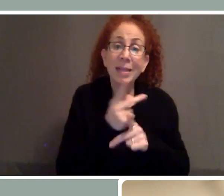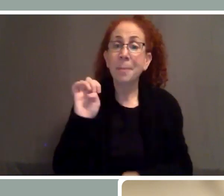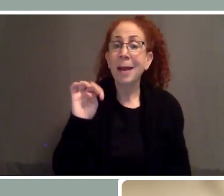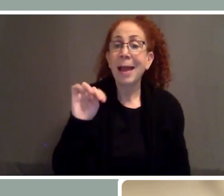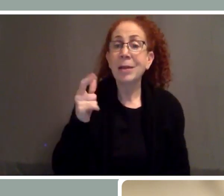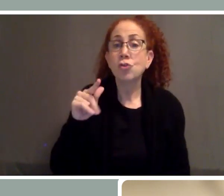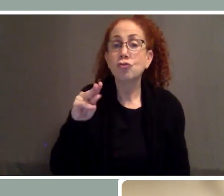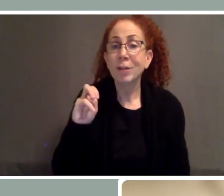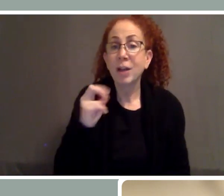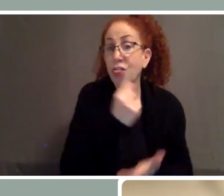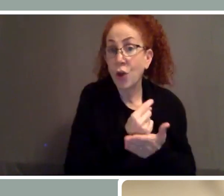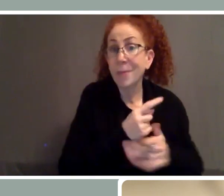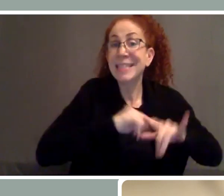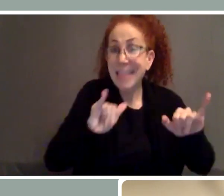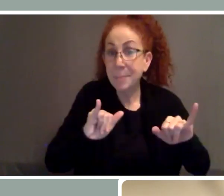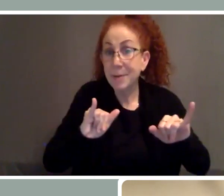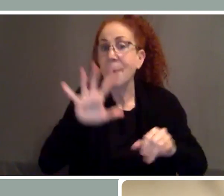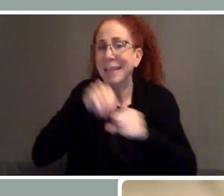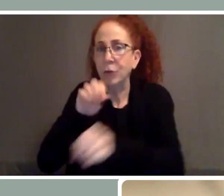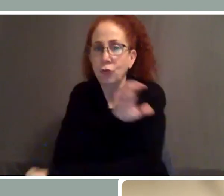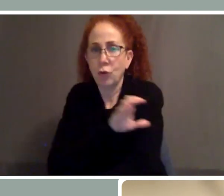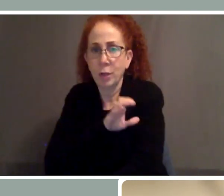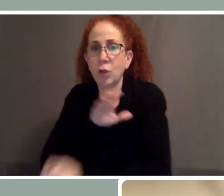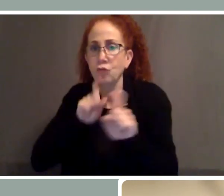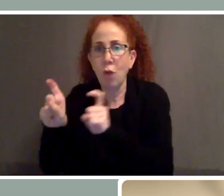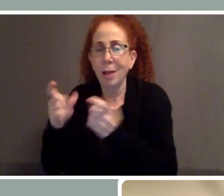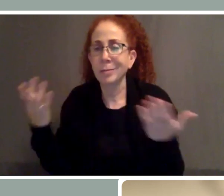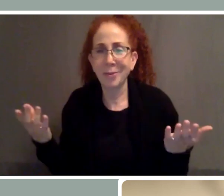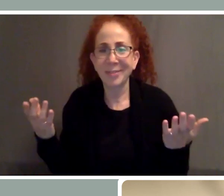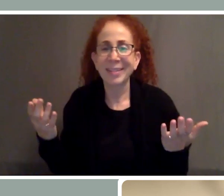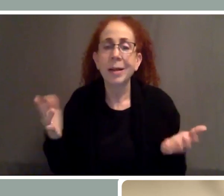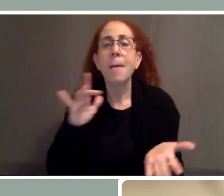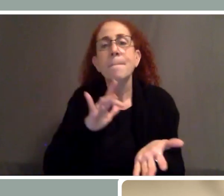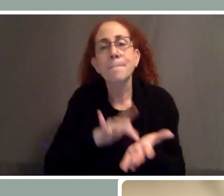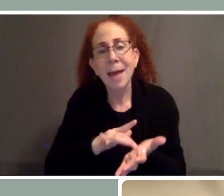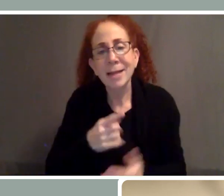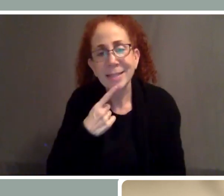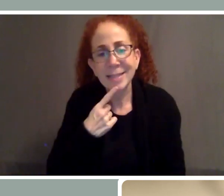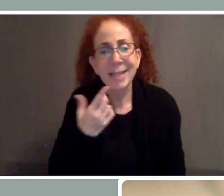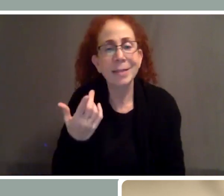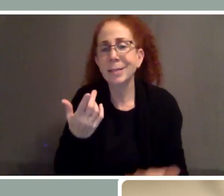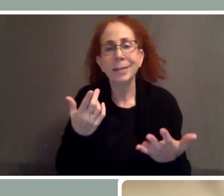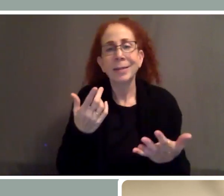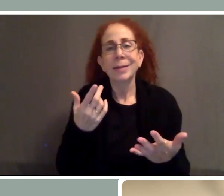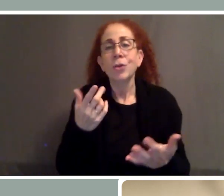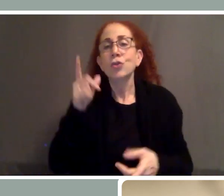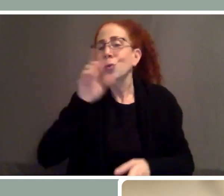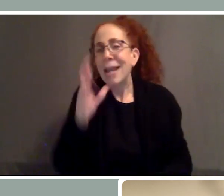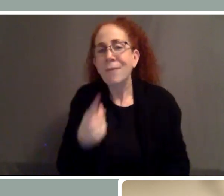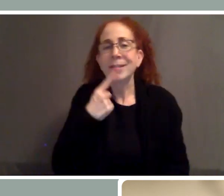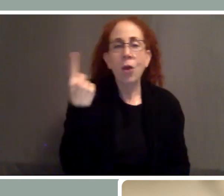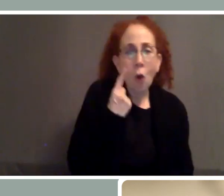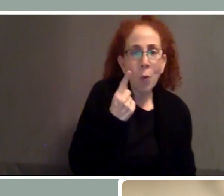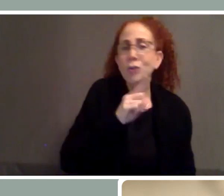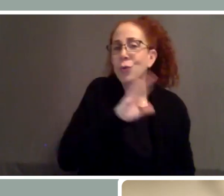or something like that. So there are exceptions. Nothing, the one answer in medicine is that's always wrong, is always or never. Okay. So you'll take that with a